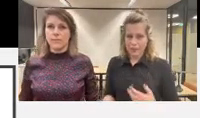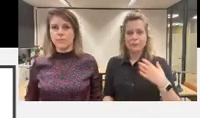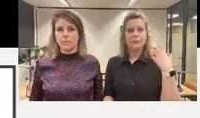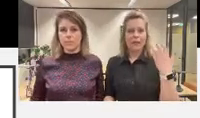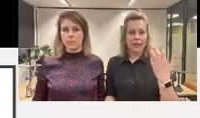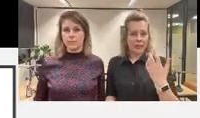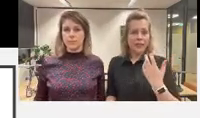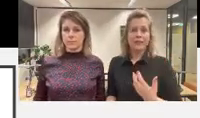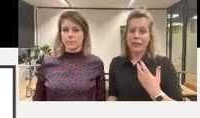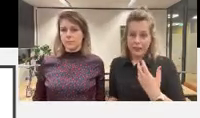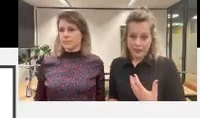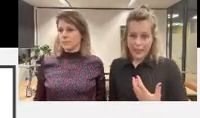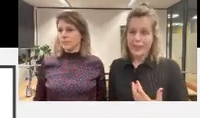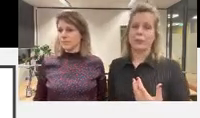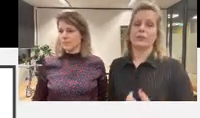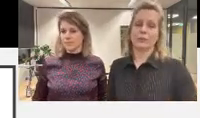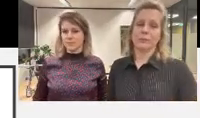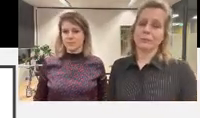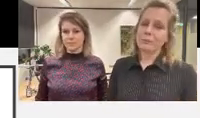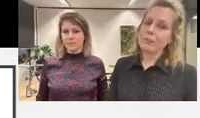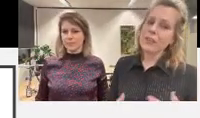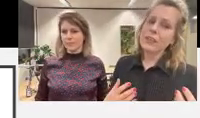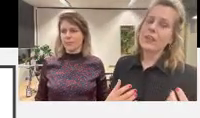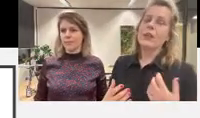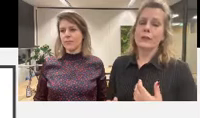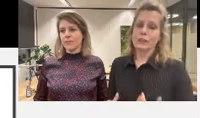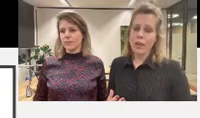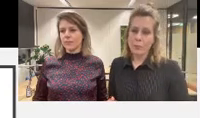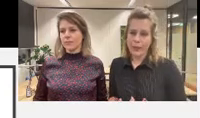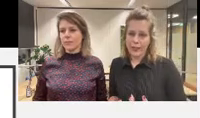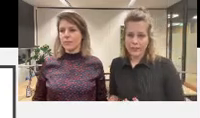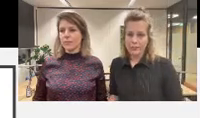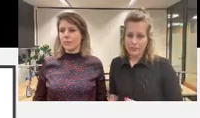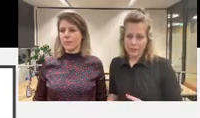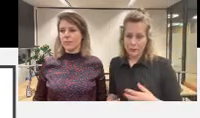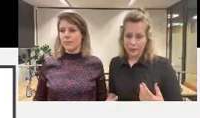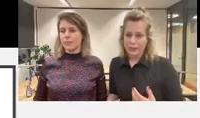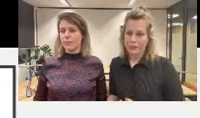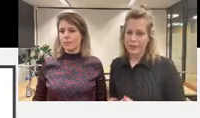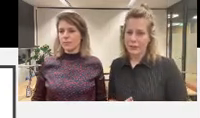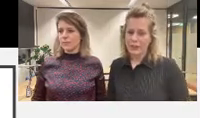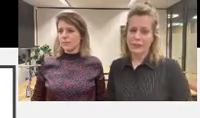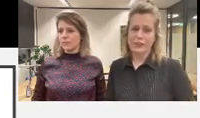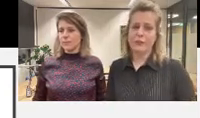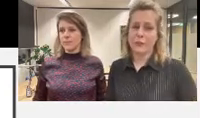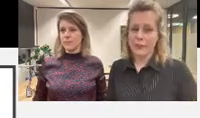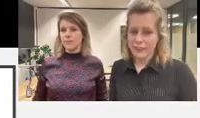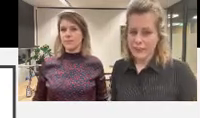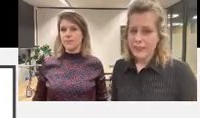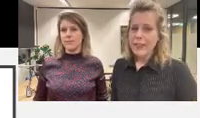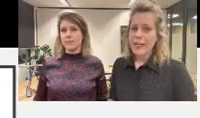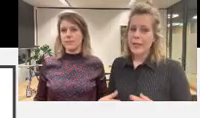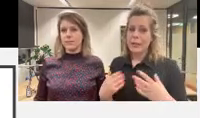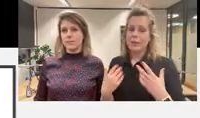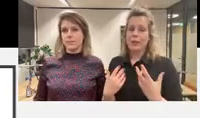variants in adults. For example, Ehlers did research in